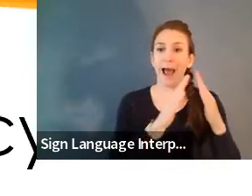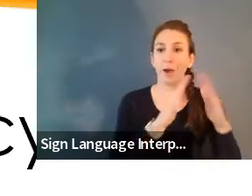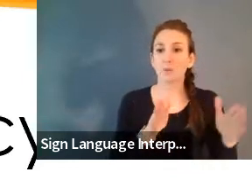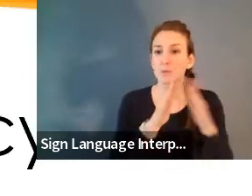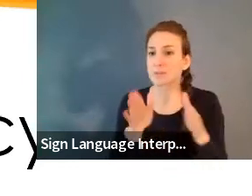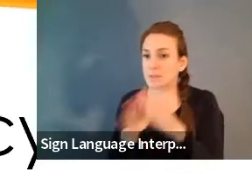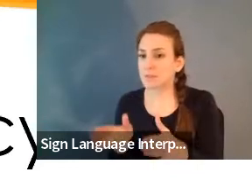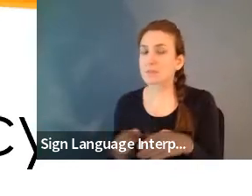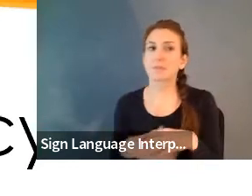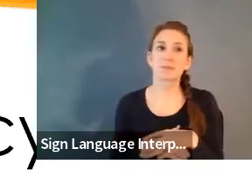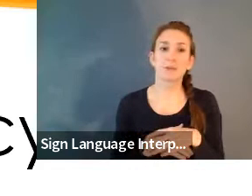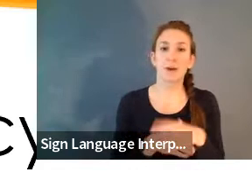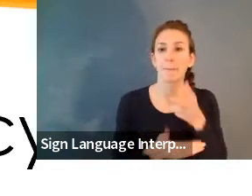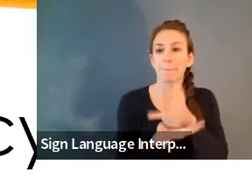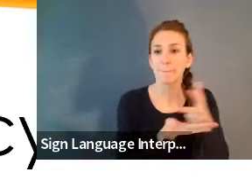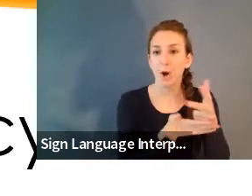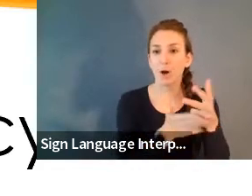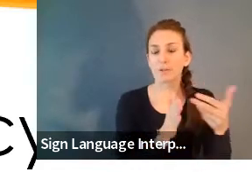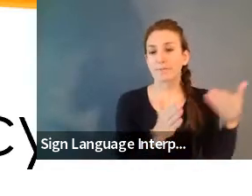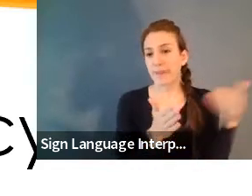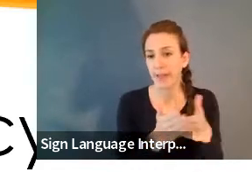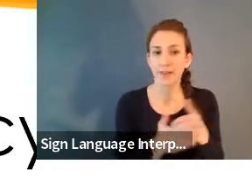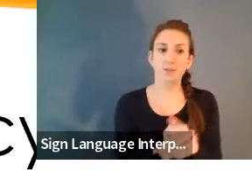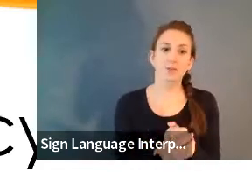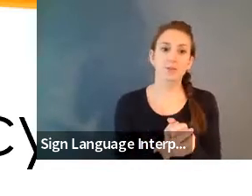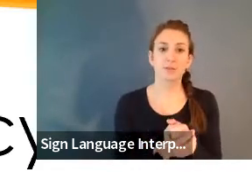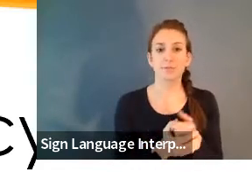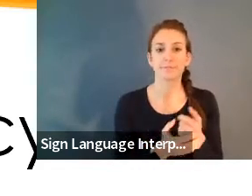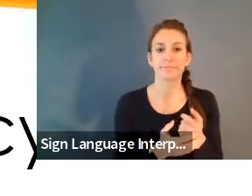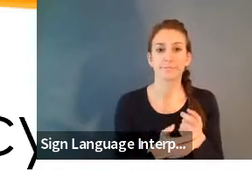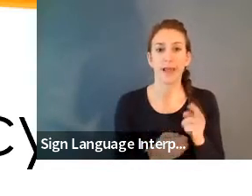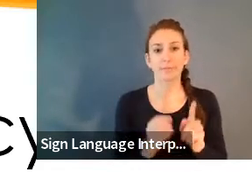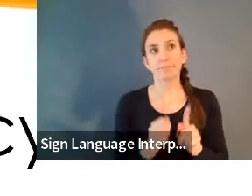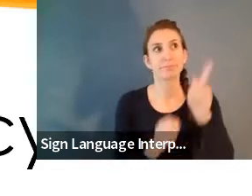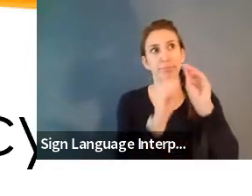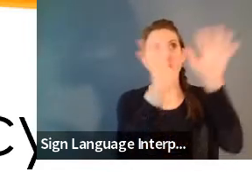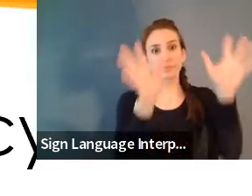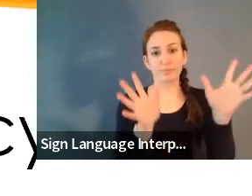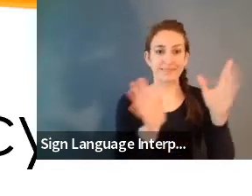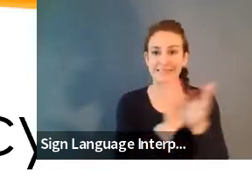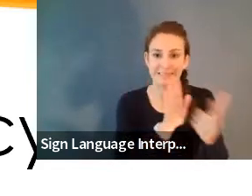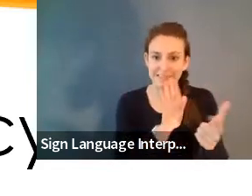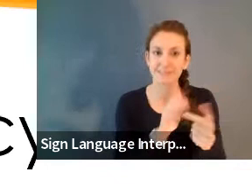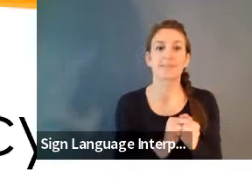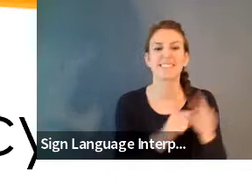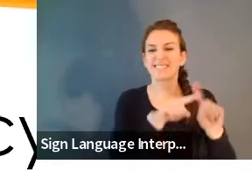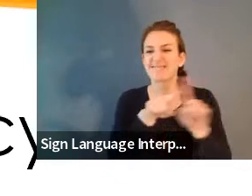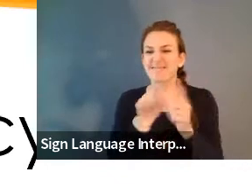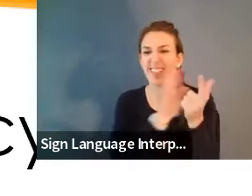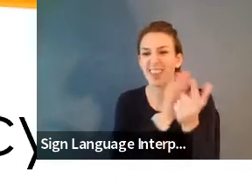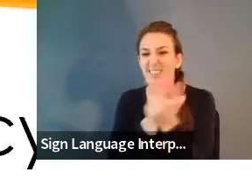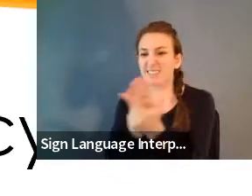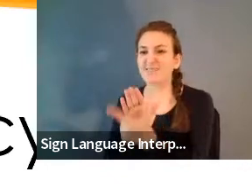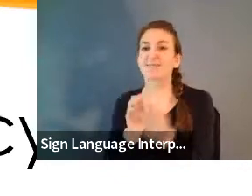and barking violations, illegal dumping, illegal firework use, and illegal vending or licensing with respect to